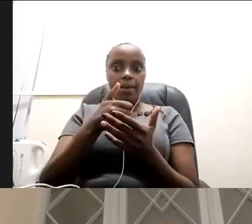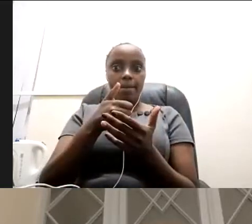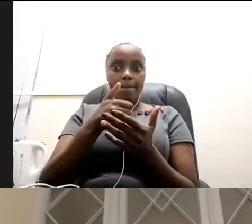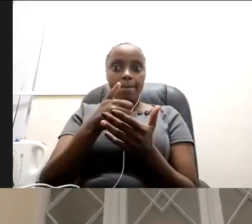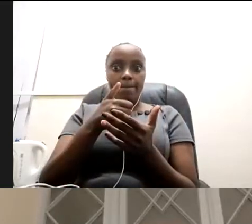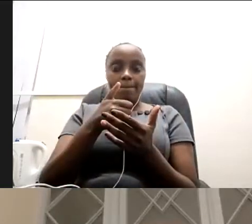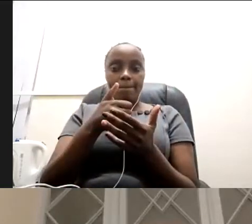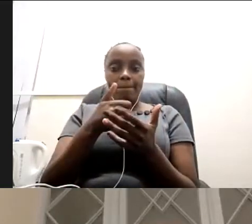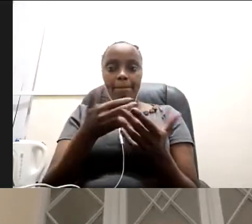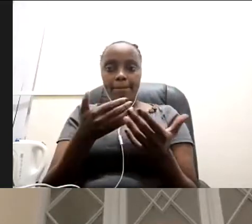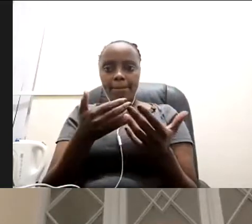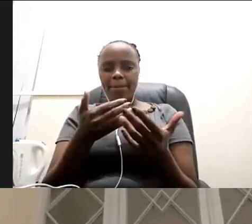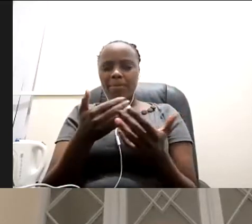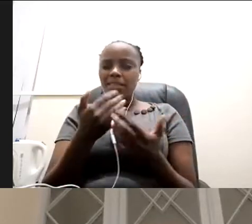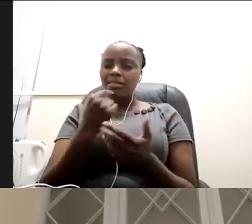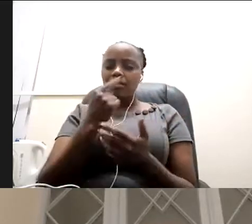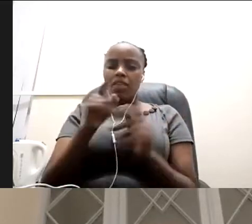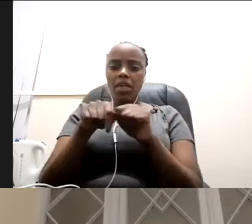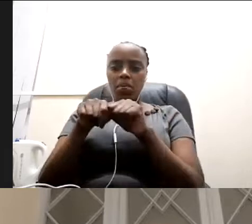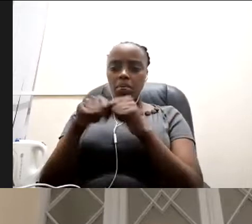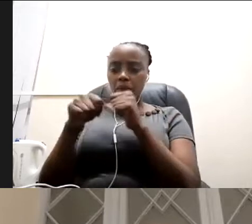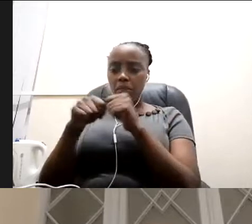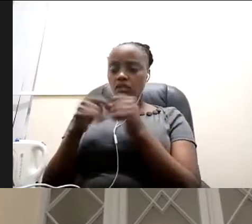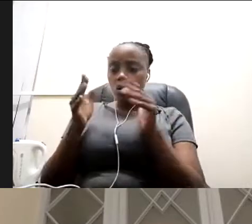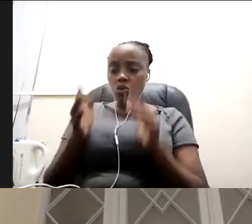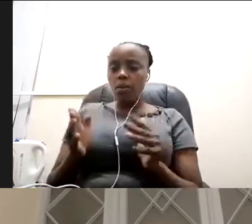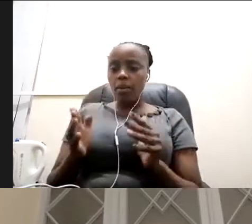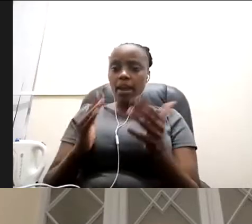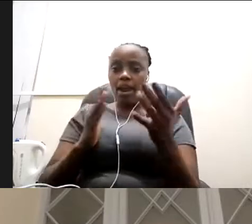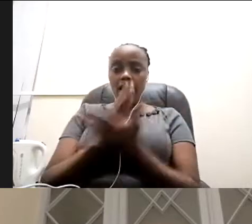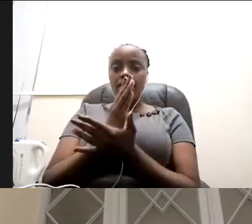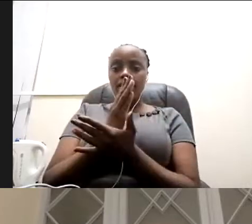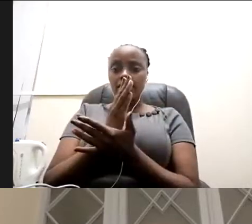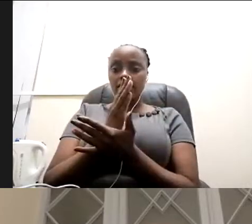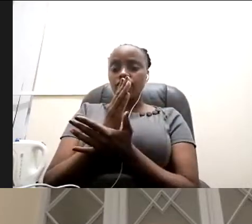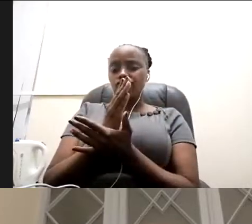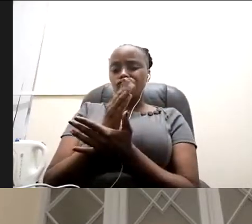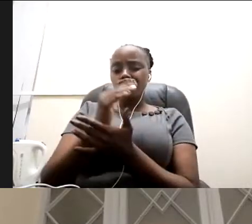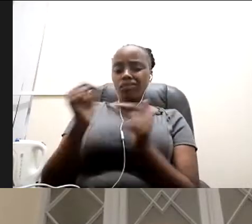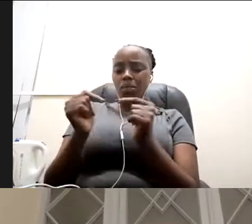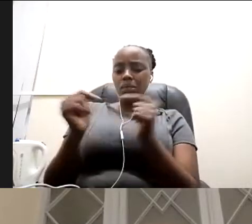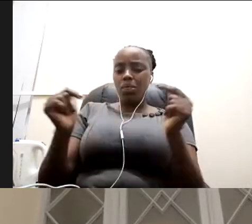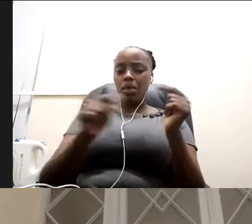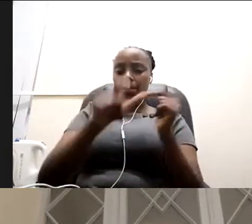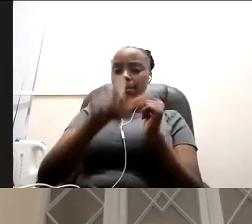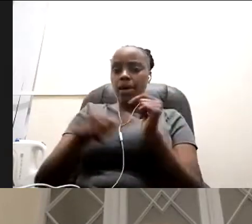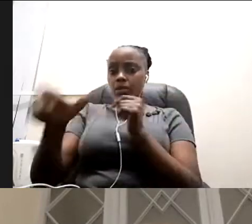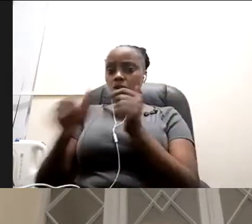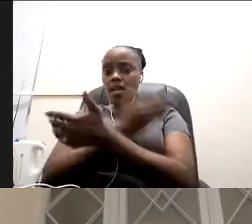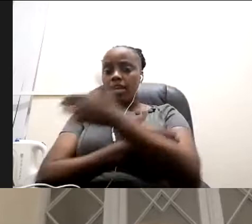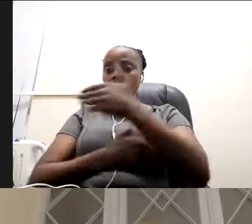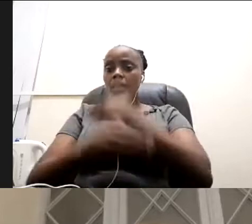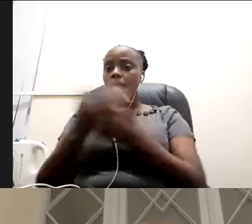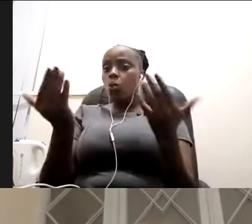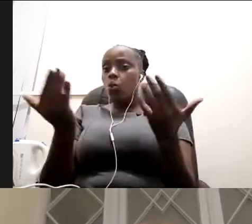claims about violation of human rights against persons with disabilities inside